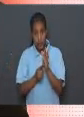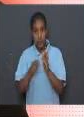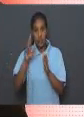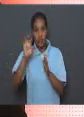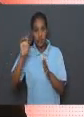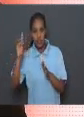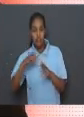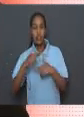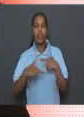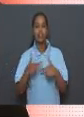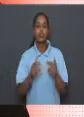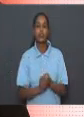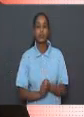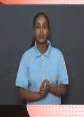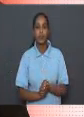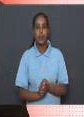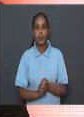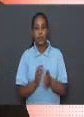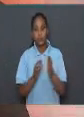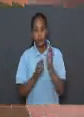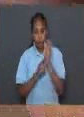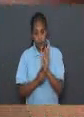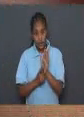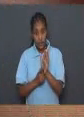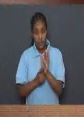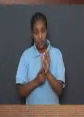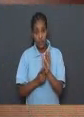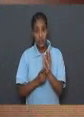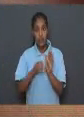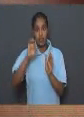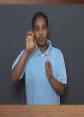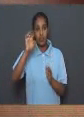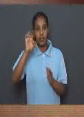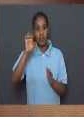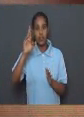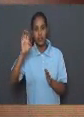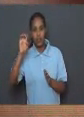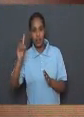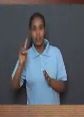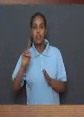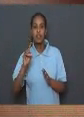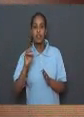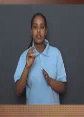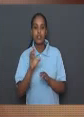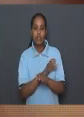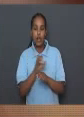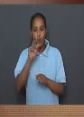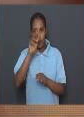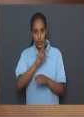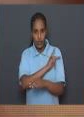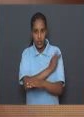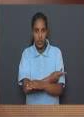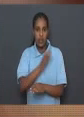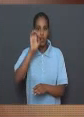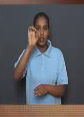reduction reactions and are denoted as E-red cell potential, or